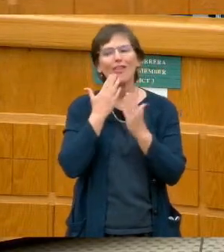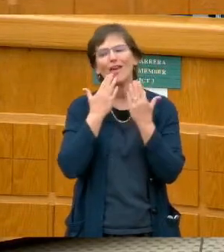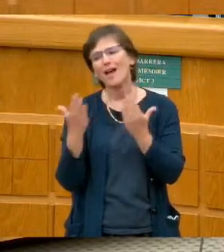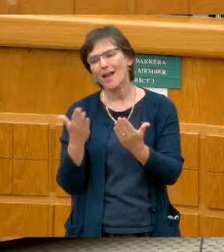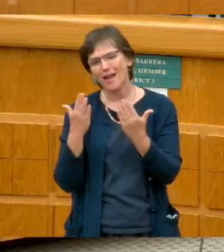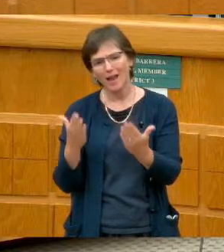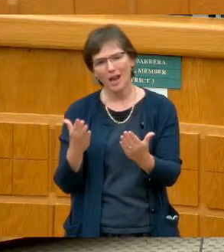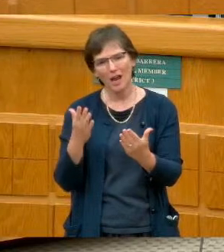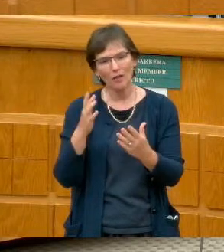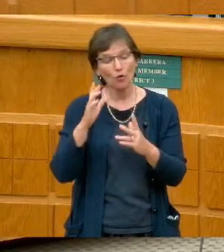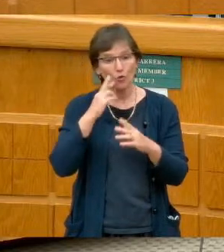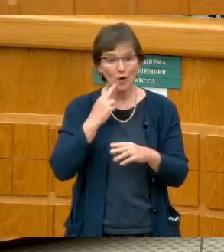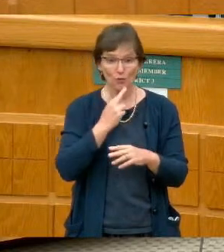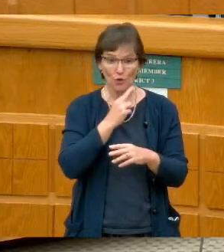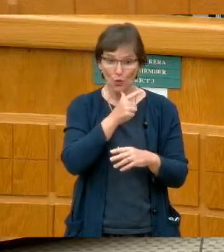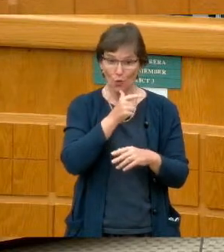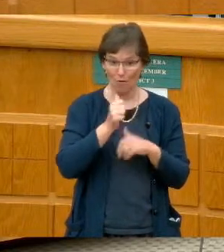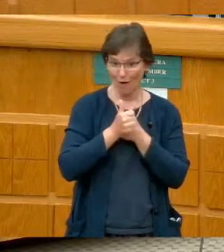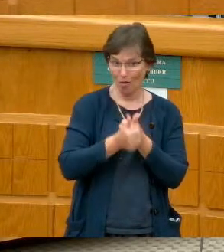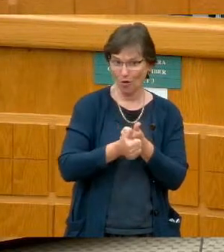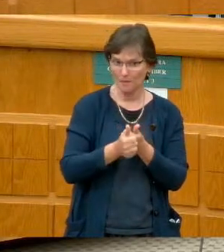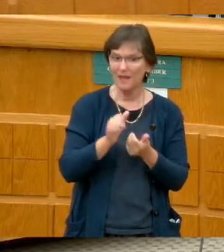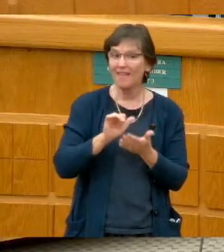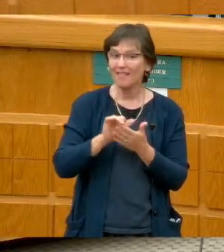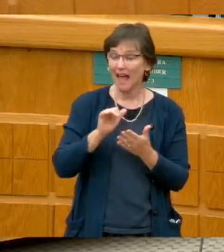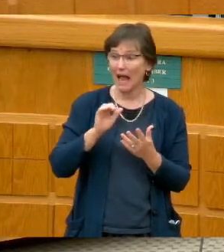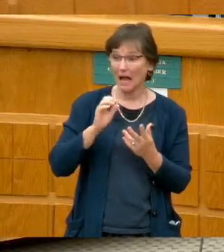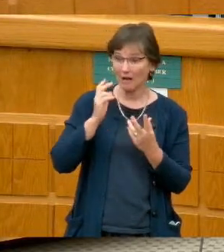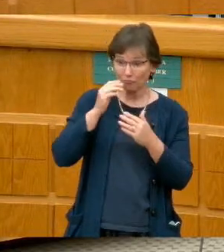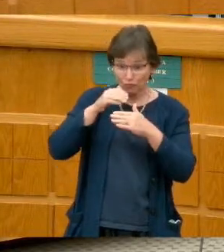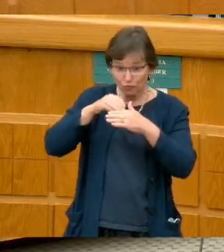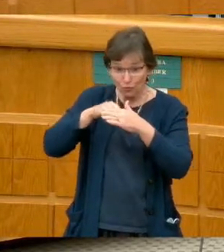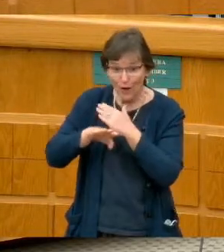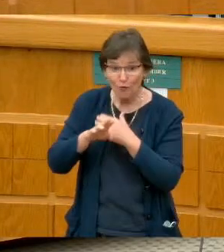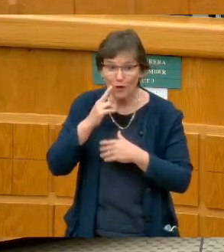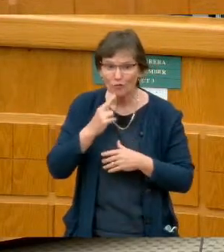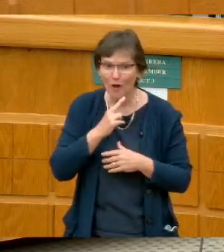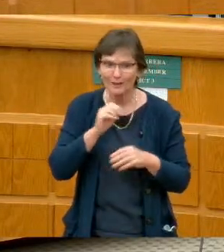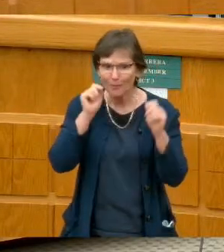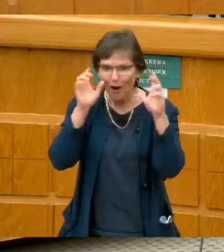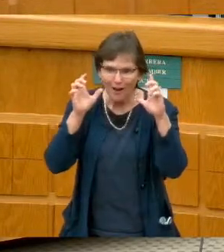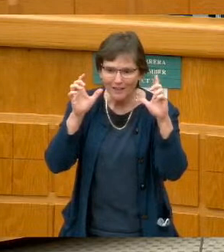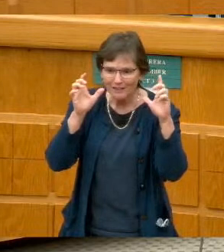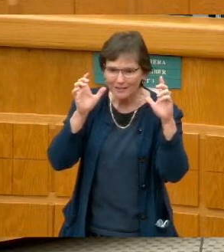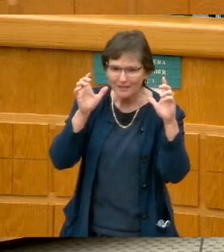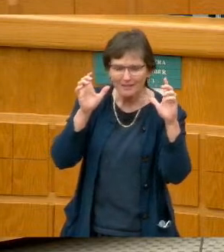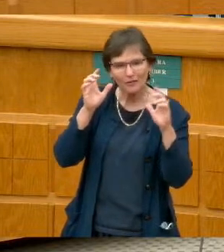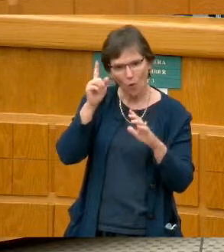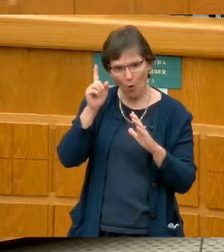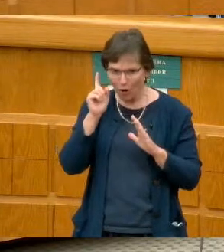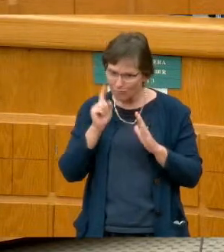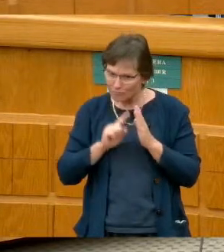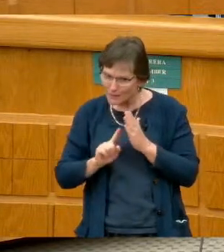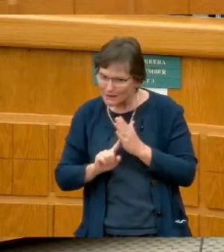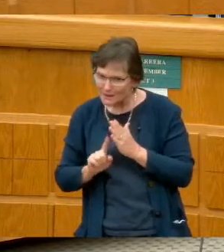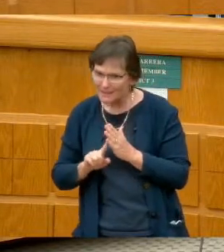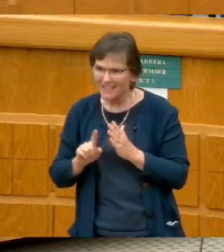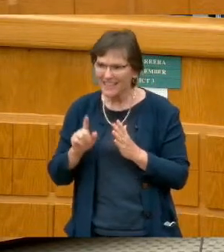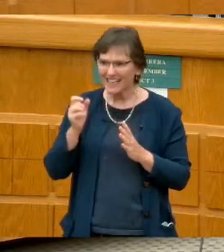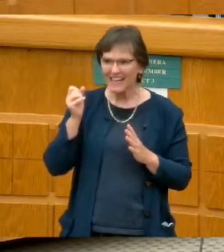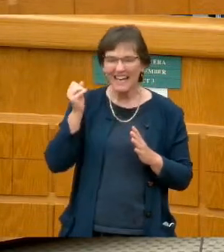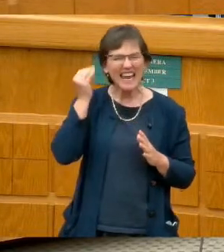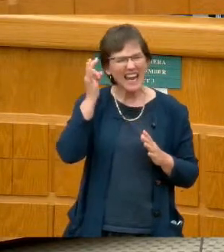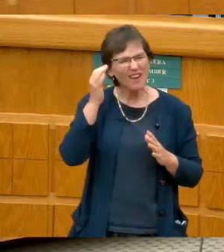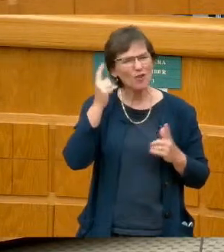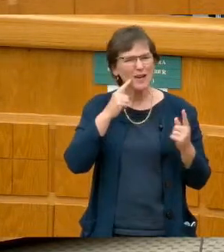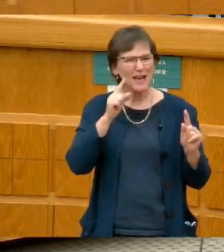And they'd be surprise visits so that, if they heard you were coming, they get all cleaned up and do what they need to do,